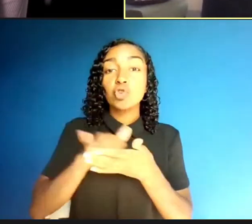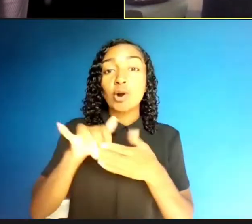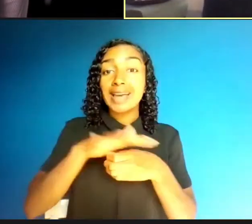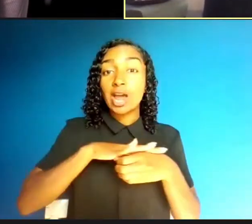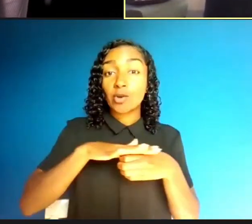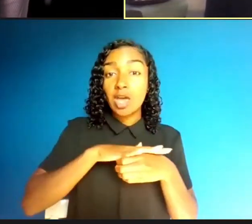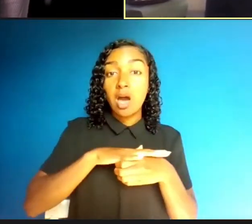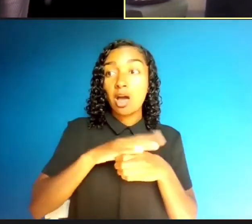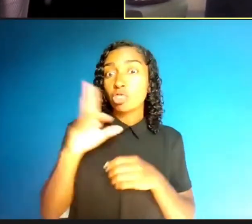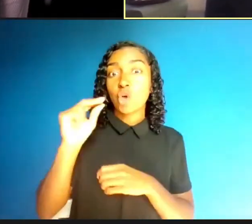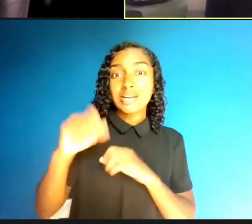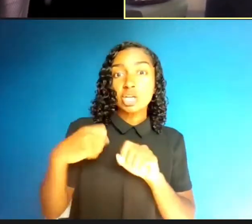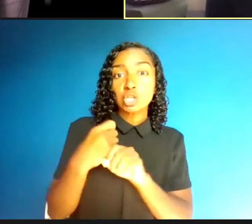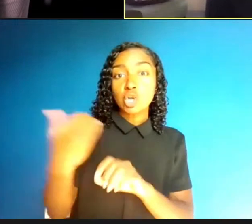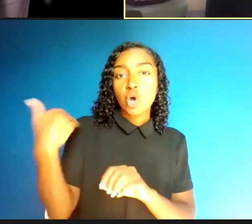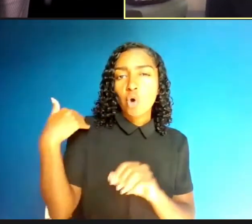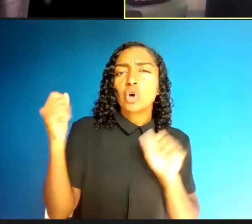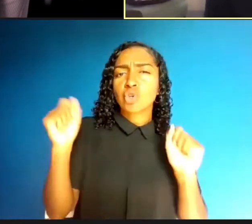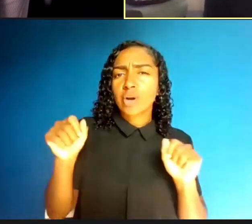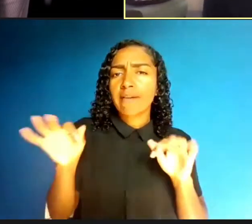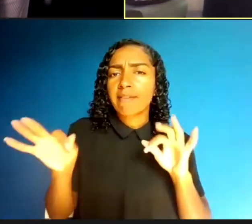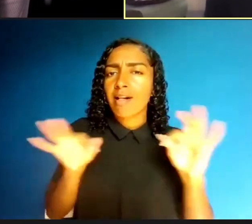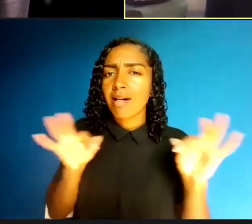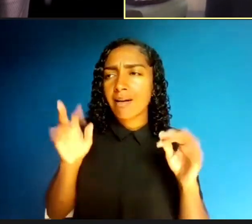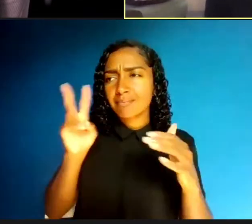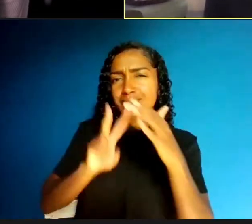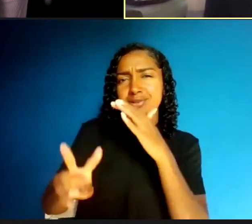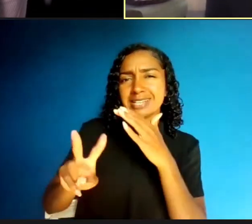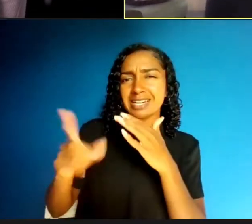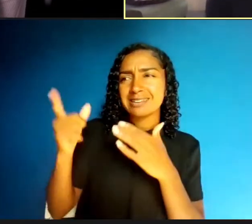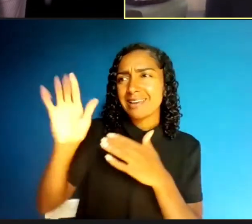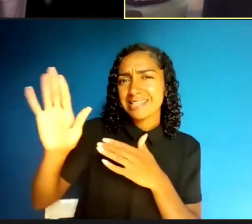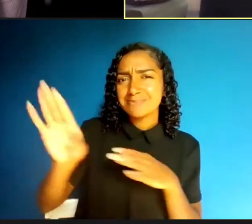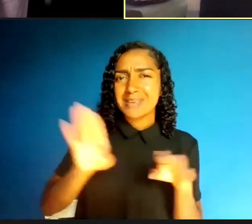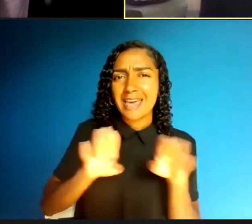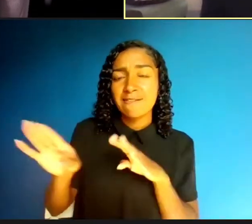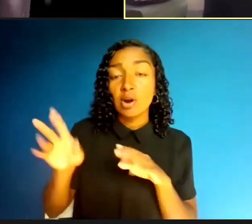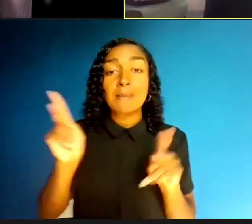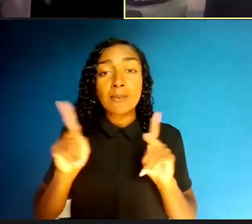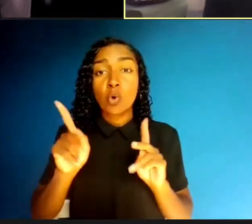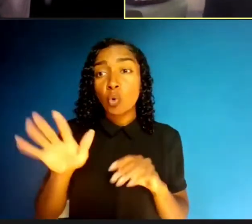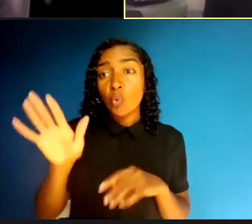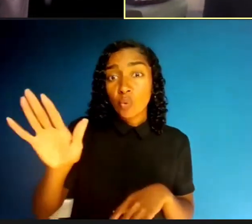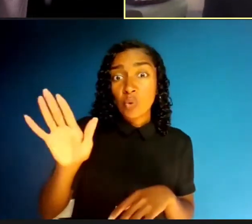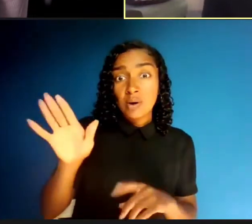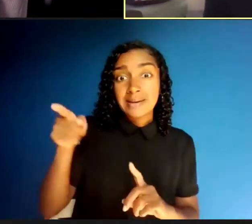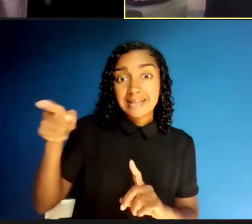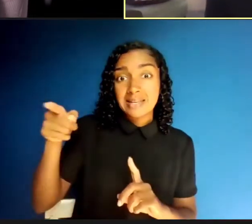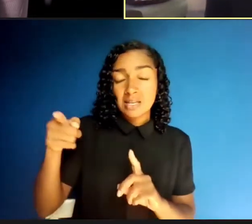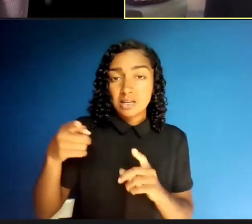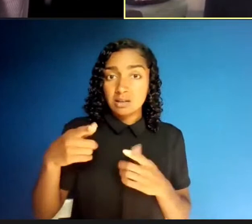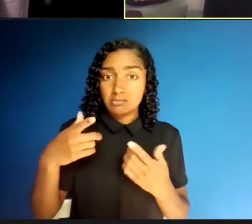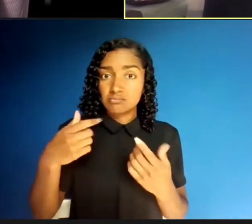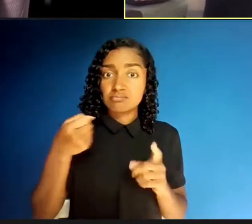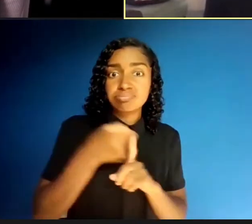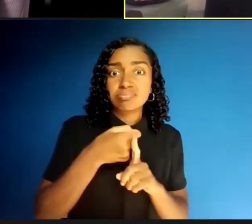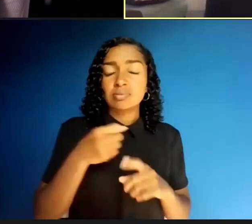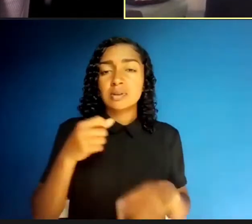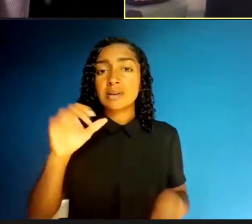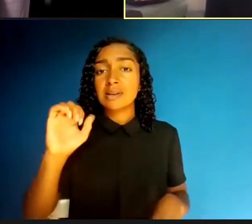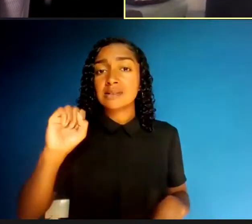this. You know, women that he sexually assaulted said he predicted this. The exonerated five predicted